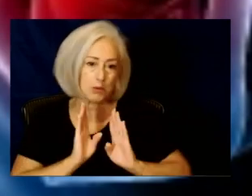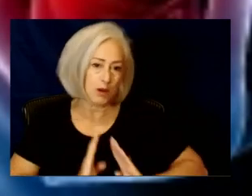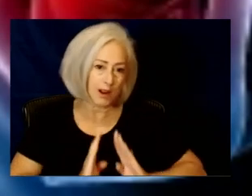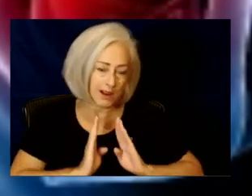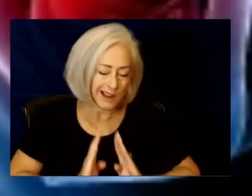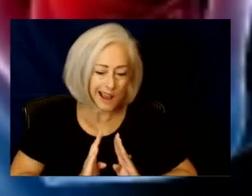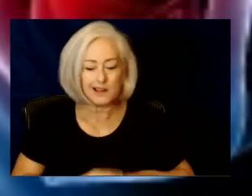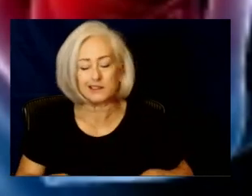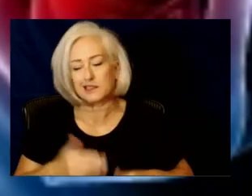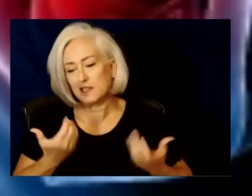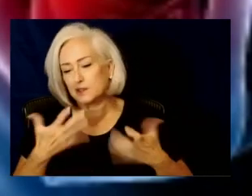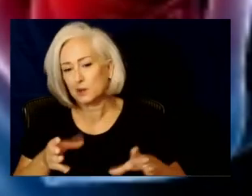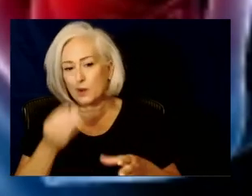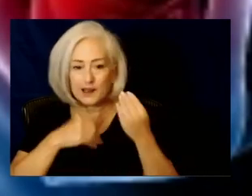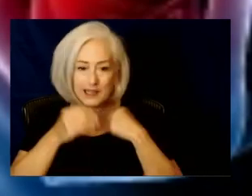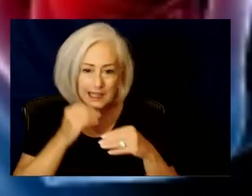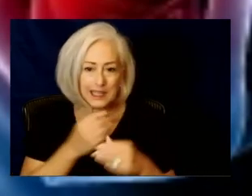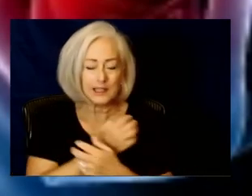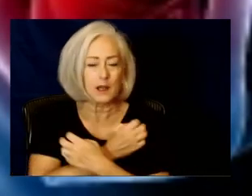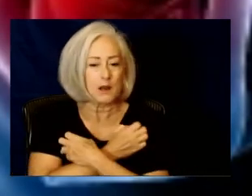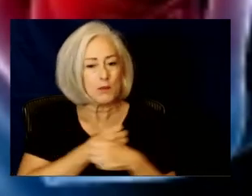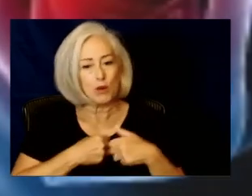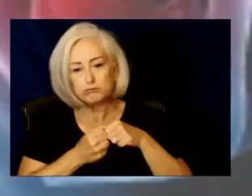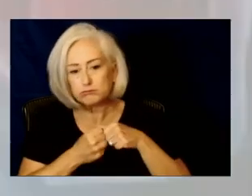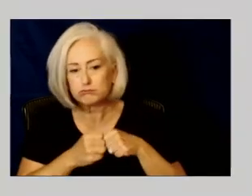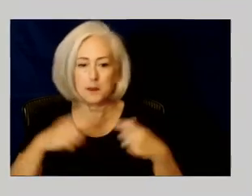bone pain, tiredness, all sorts of stuff.